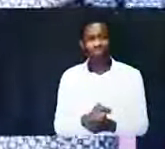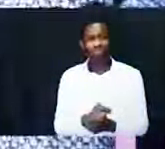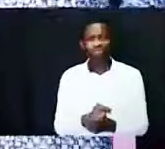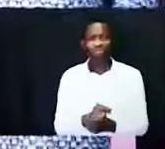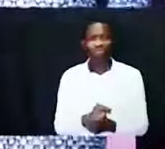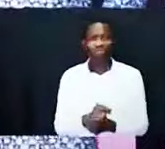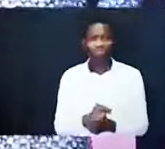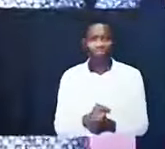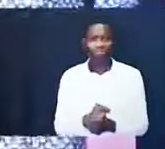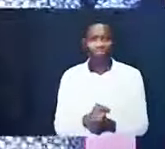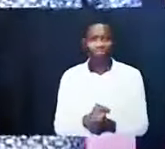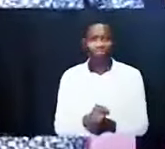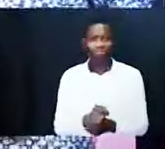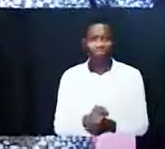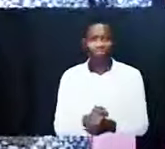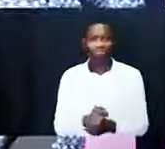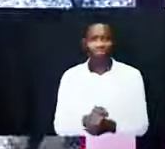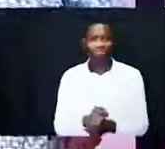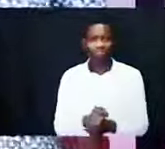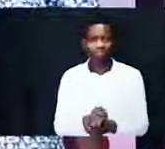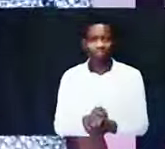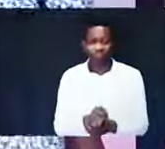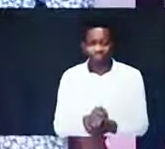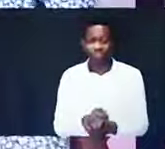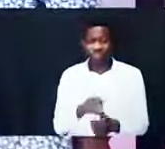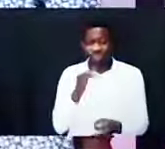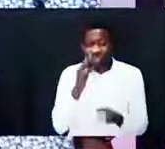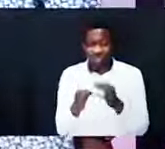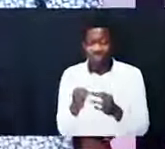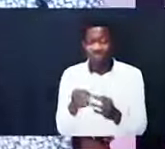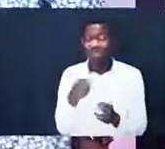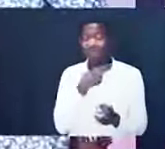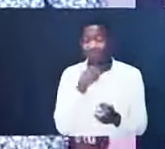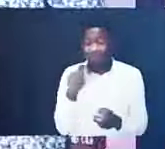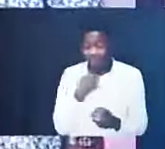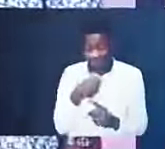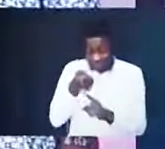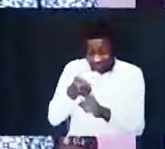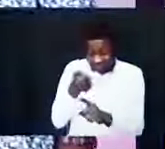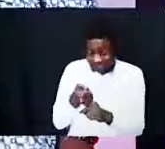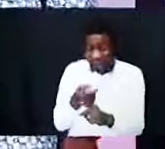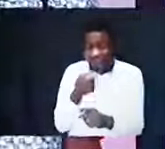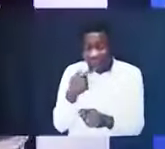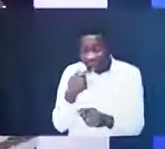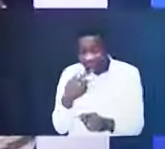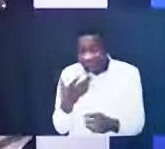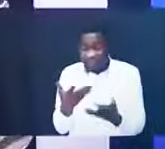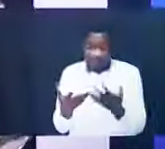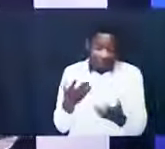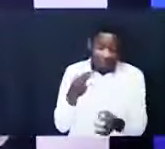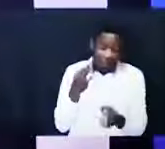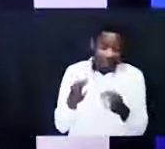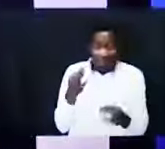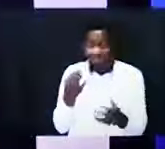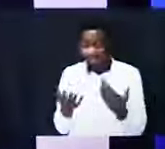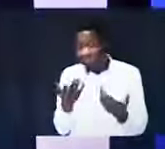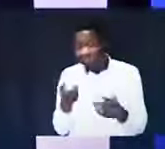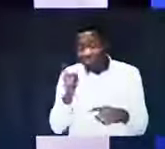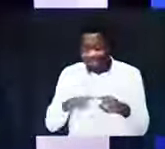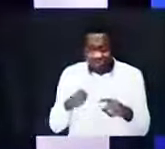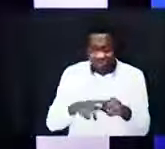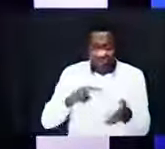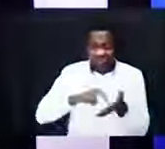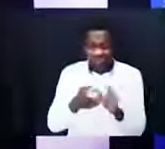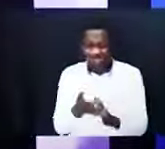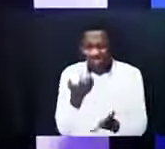he's saying this, then I suspect that maybe the osofu himself, he will not be able to fast. Because when we are fasting